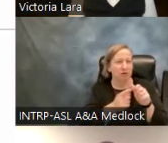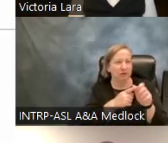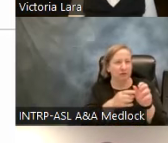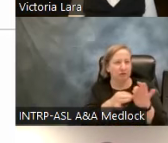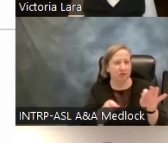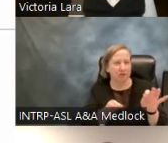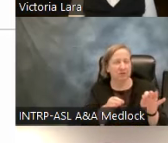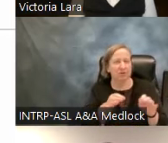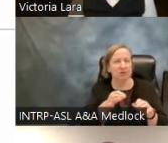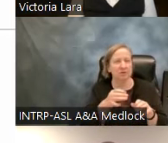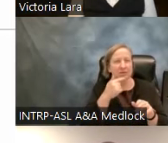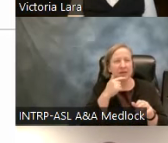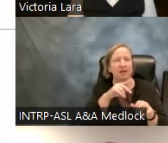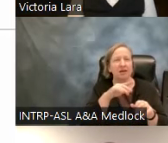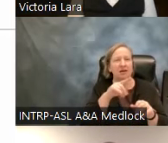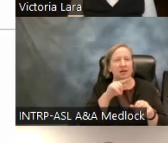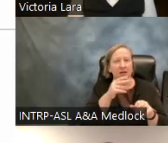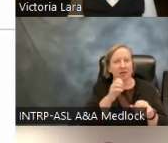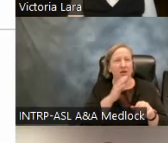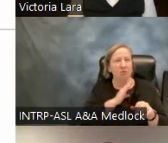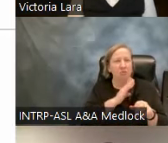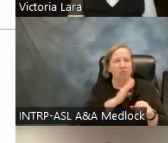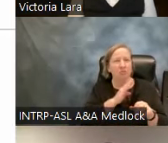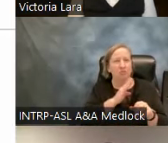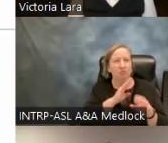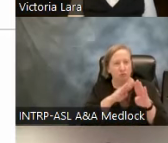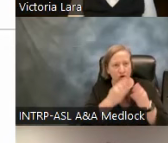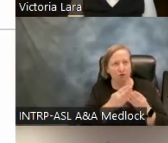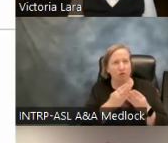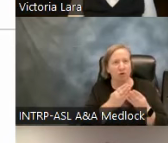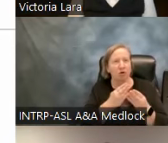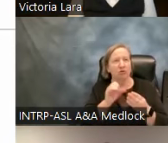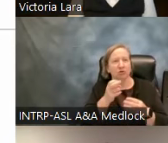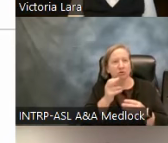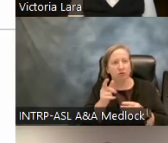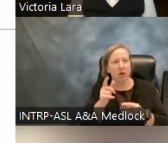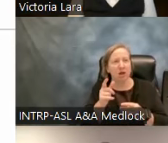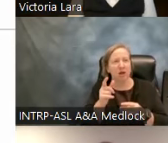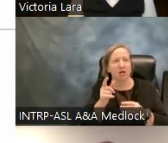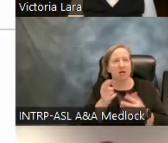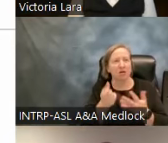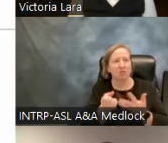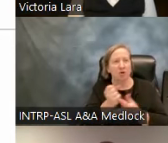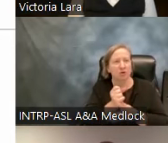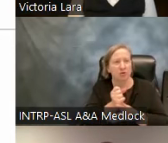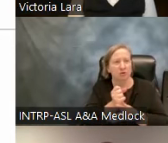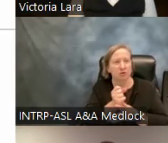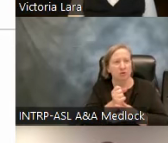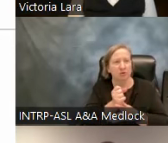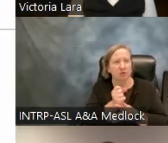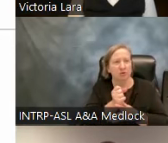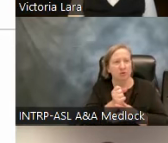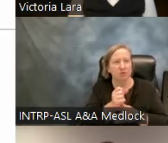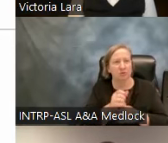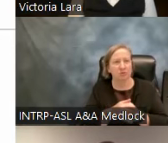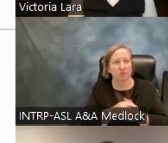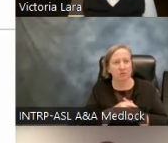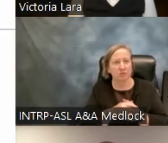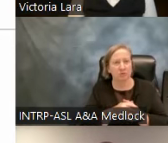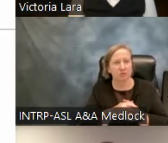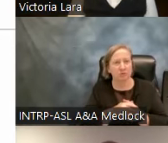just say the Bureau shall prioritize. So the Bureau